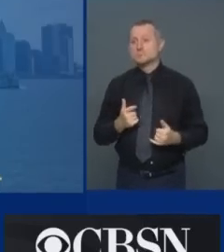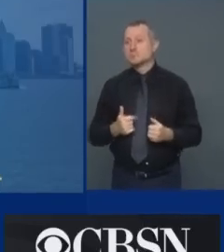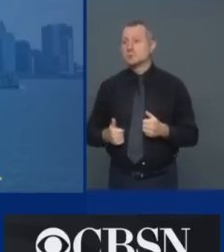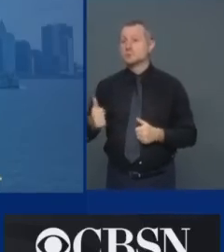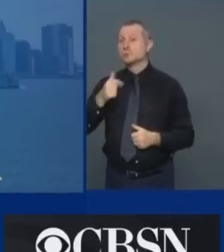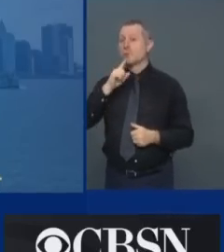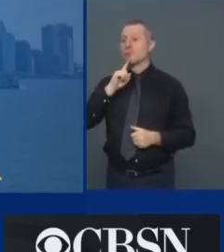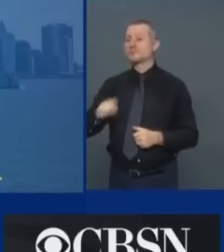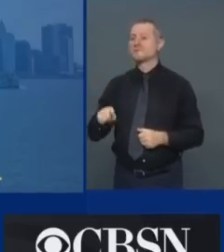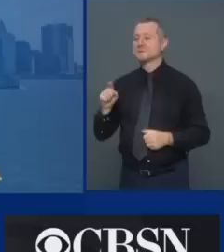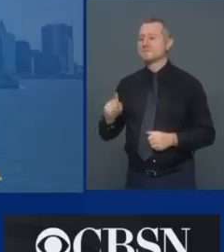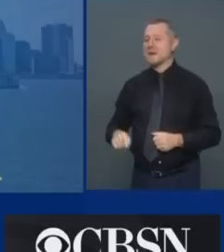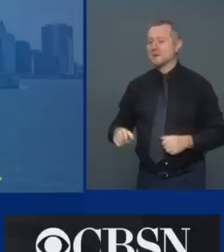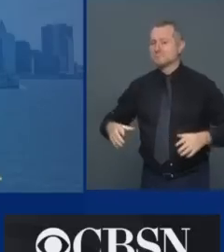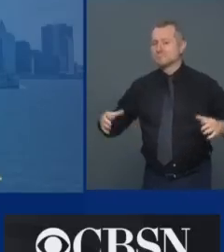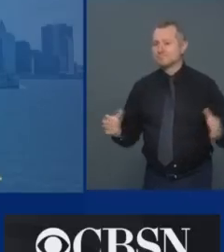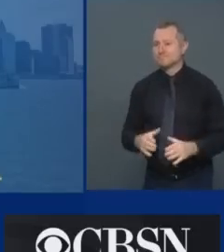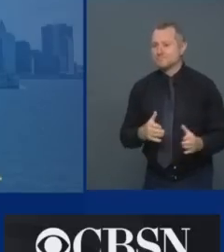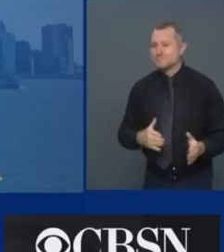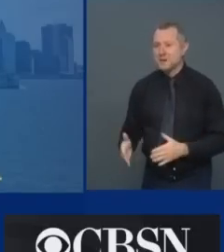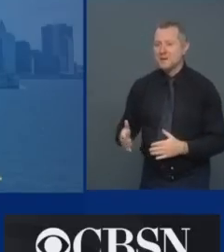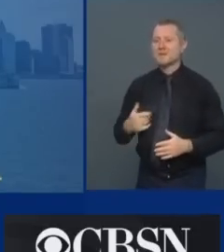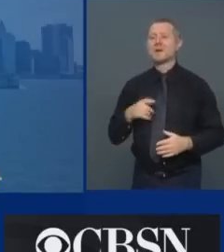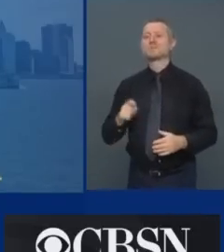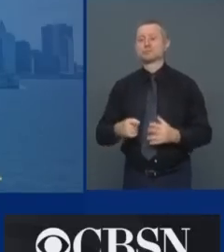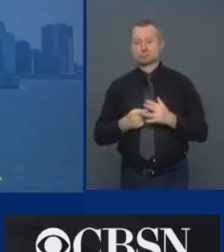Step up and lead.